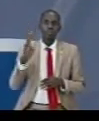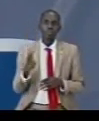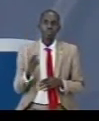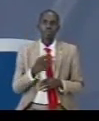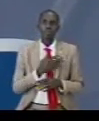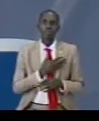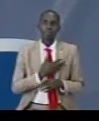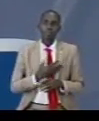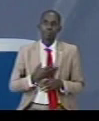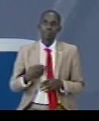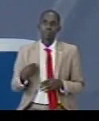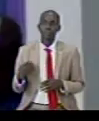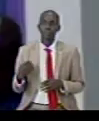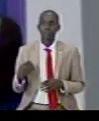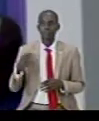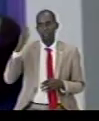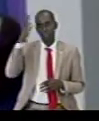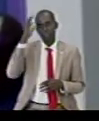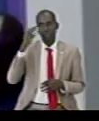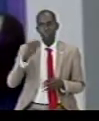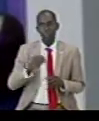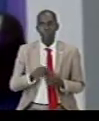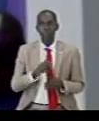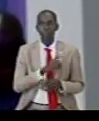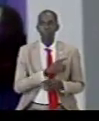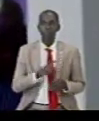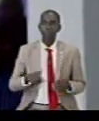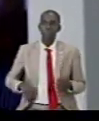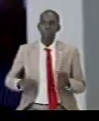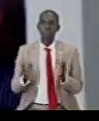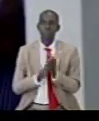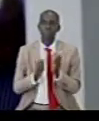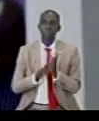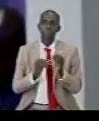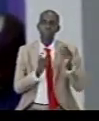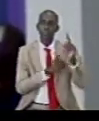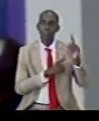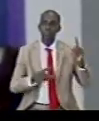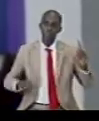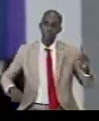this great power show. Praise the Lord.